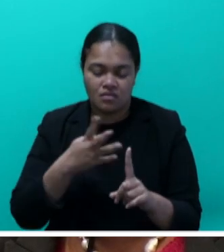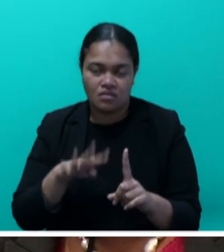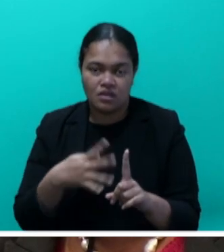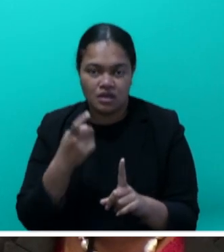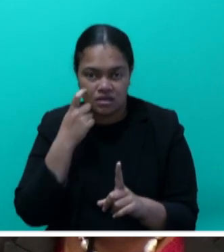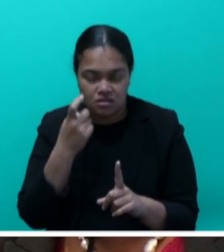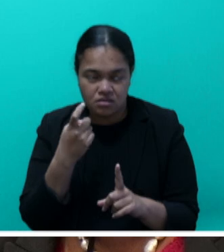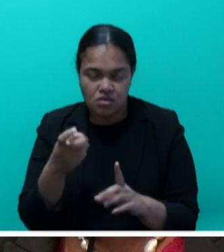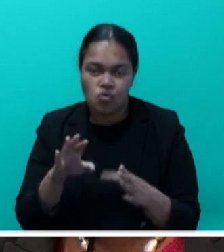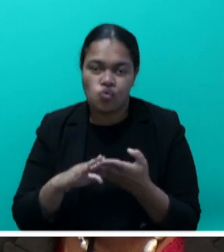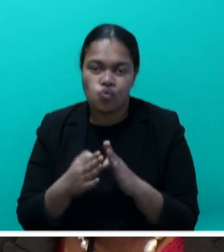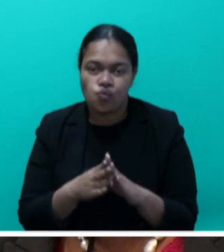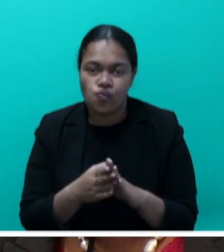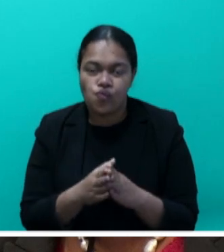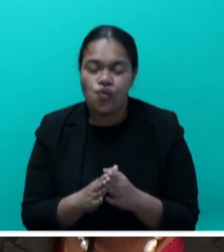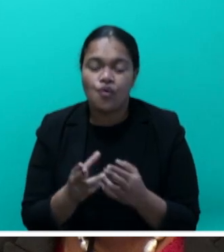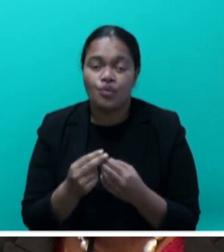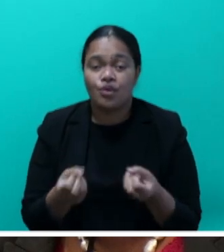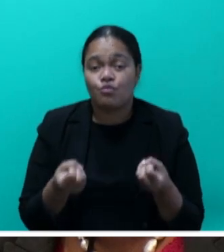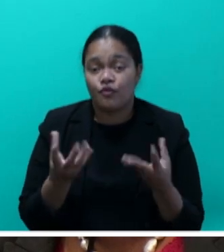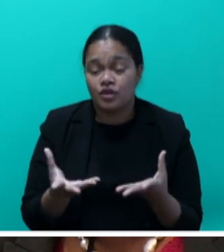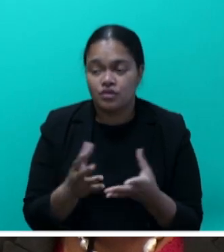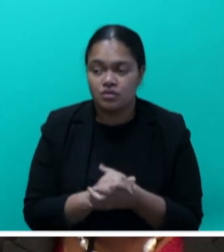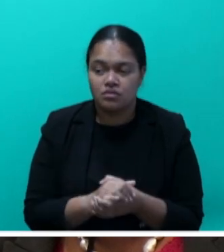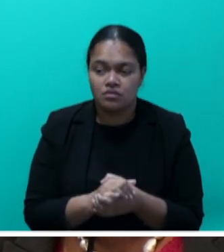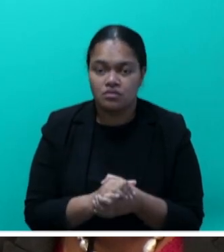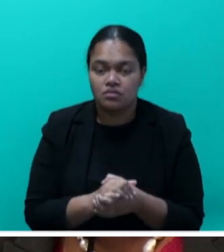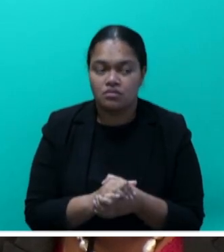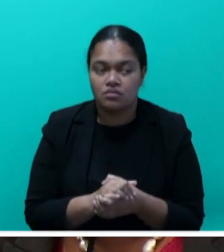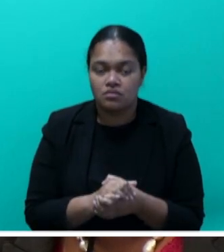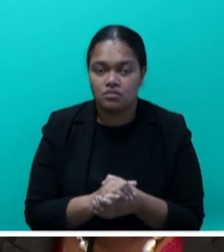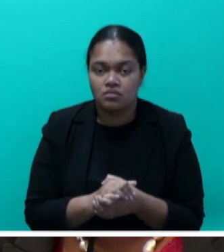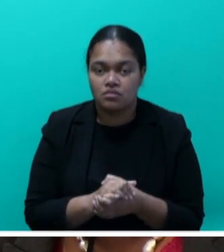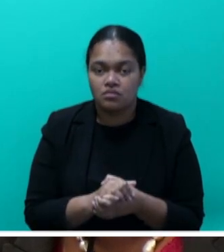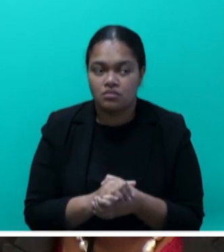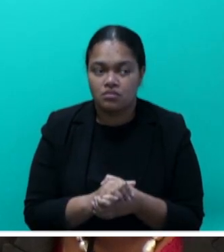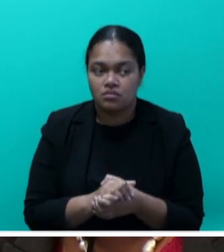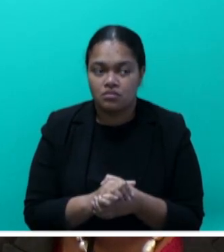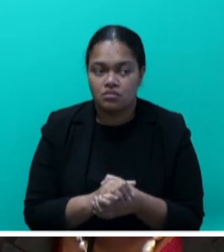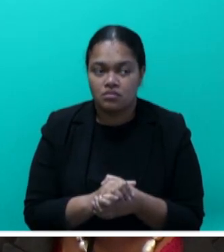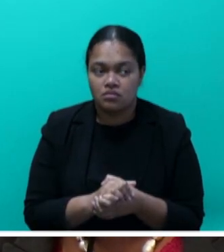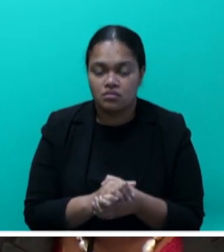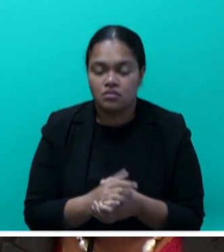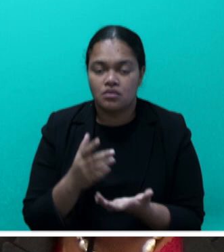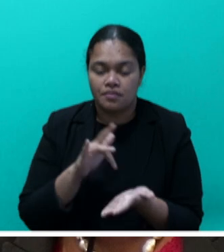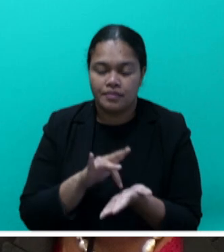community recovery, with provisions for anticipated relapse episodes in the medium